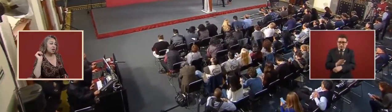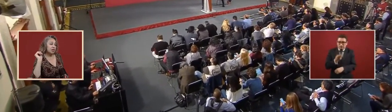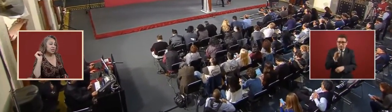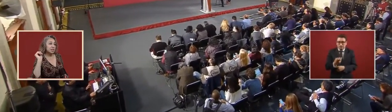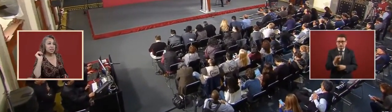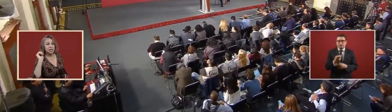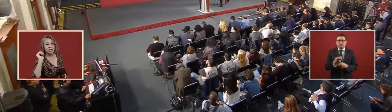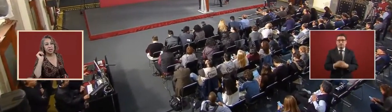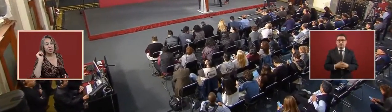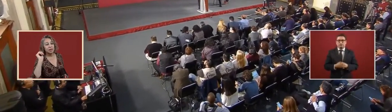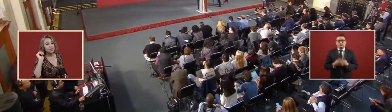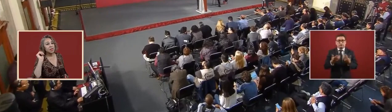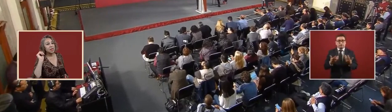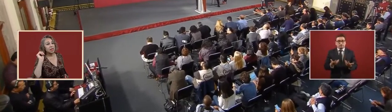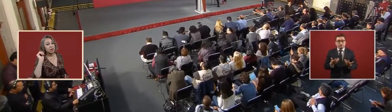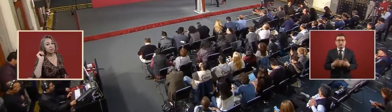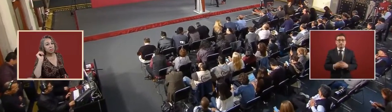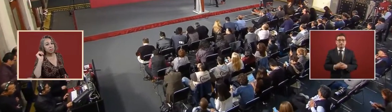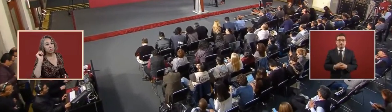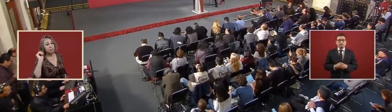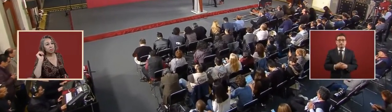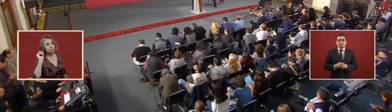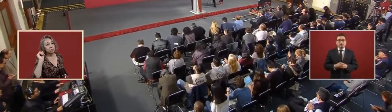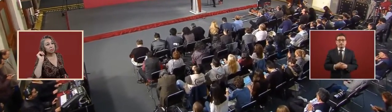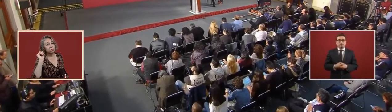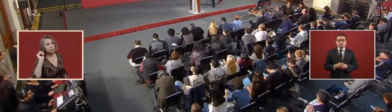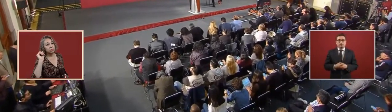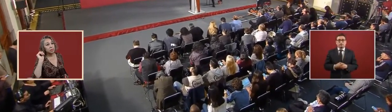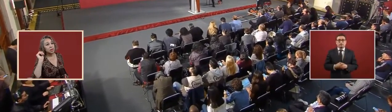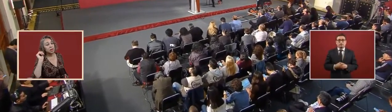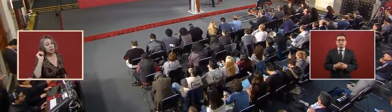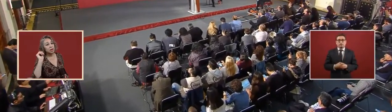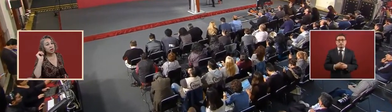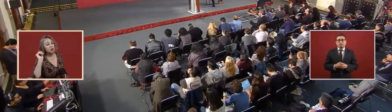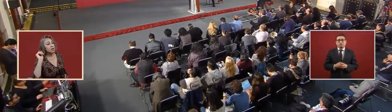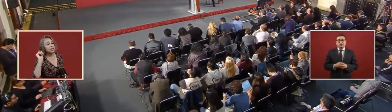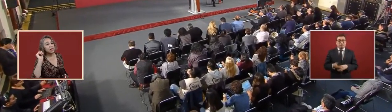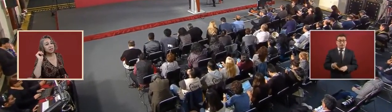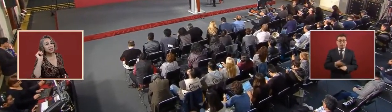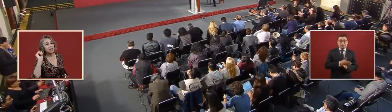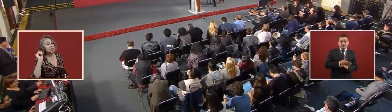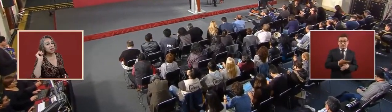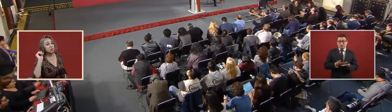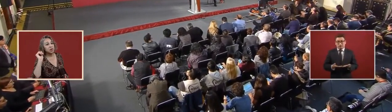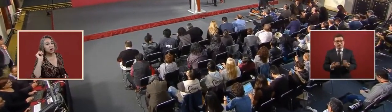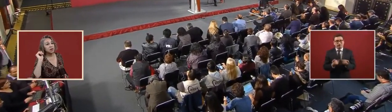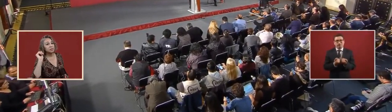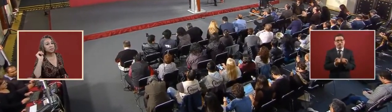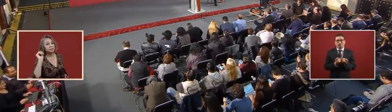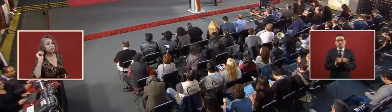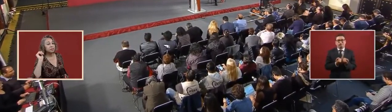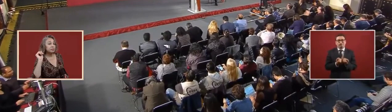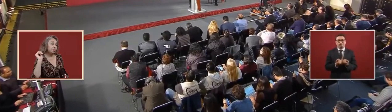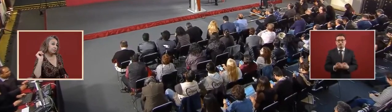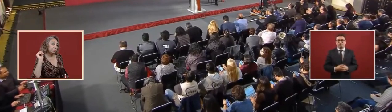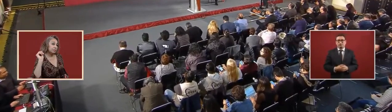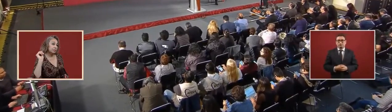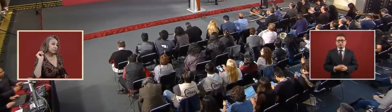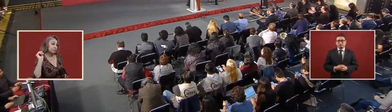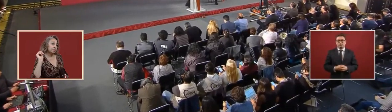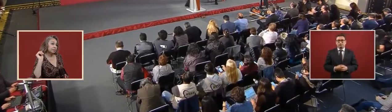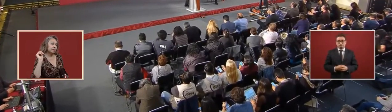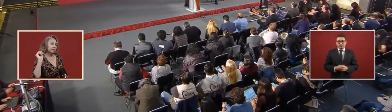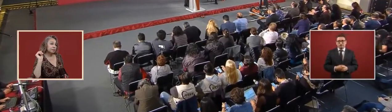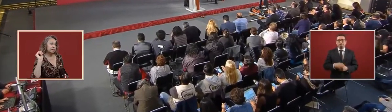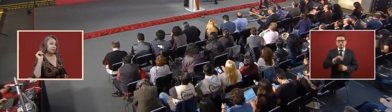Is honesty. Entonces, ya no es igual. No, it's not the same anymore. Sí